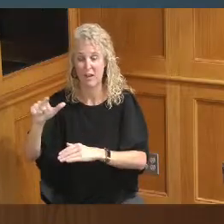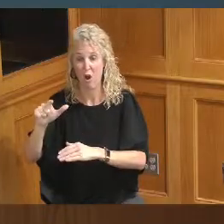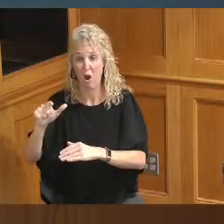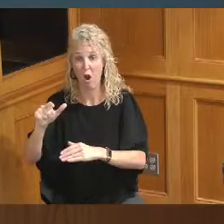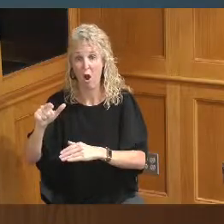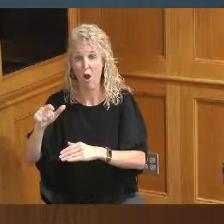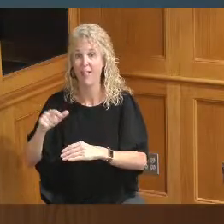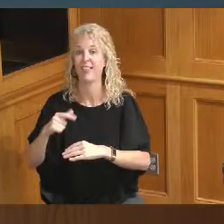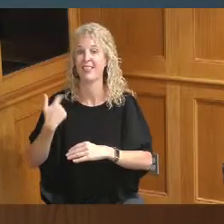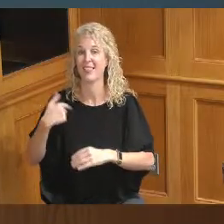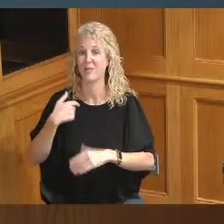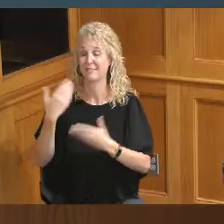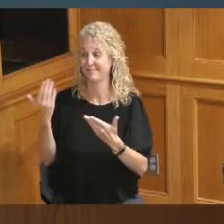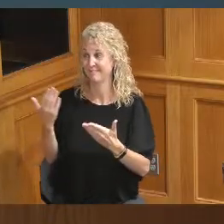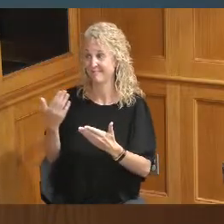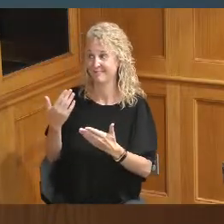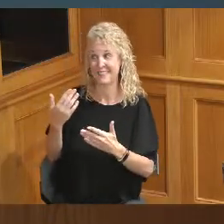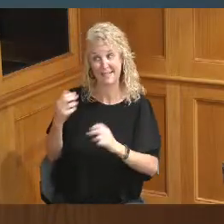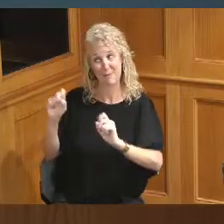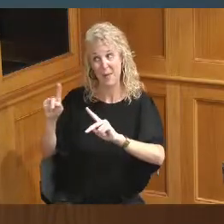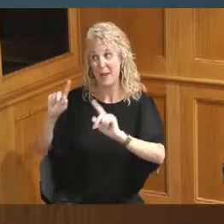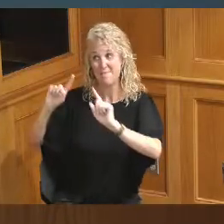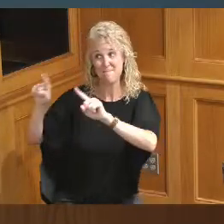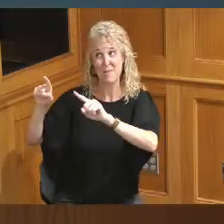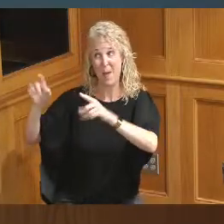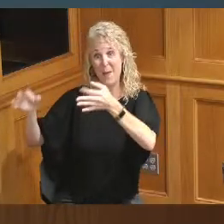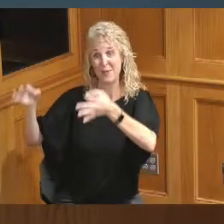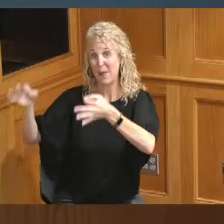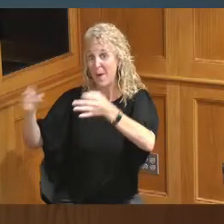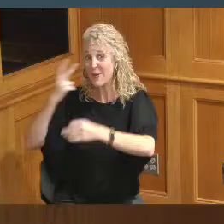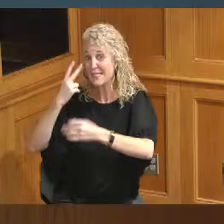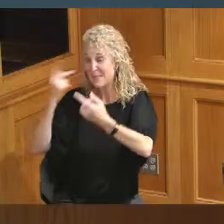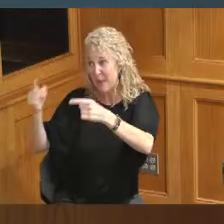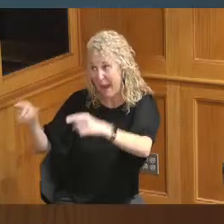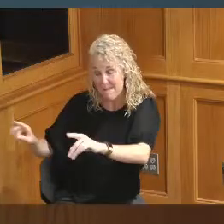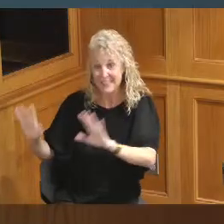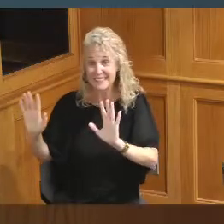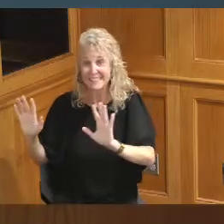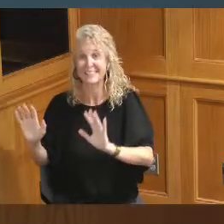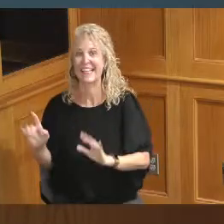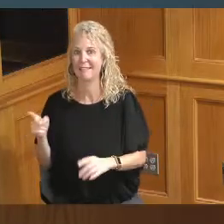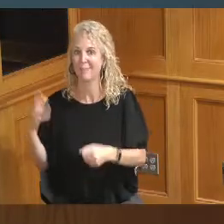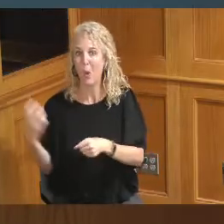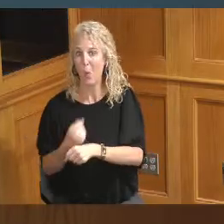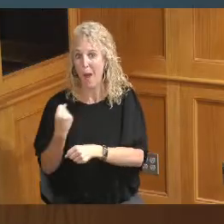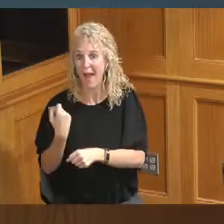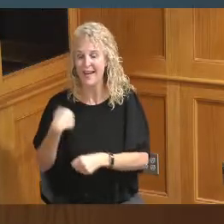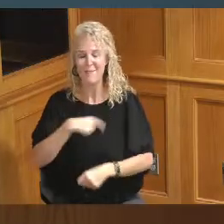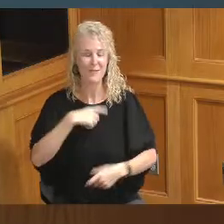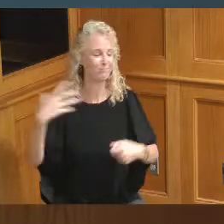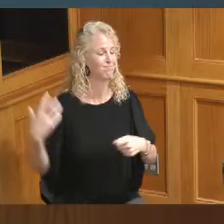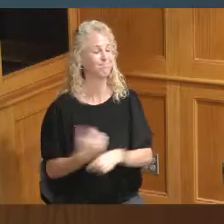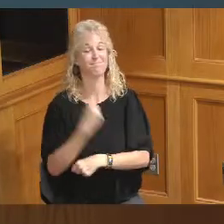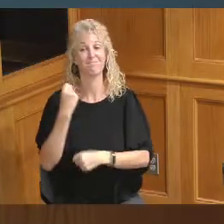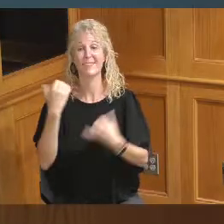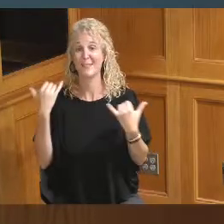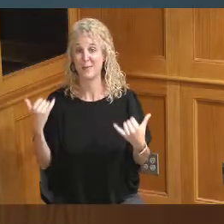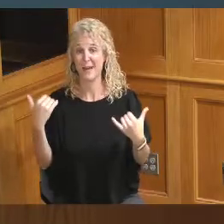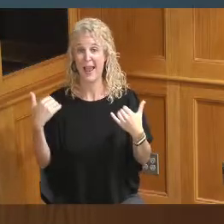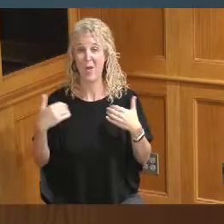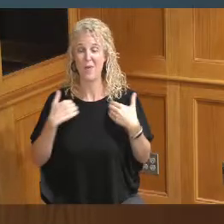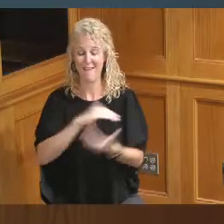Jim farewell and wishing him luck up at the Supreme Court, not knowing how it would go, and he and we prevailed. So we now have